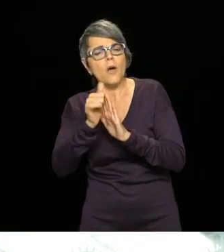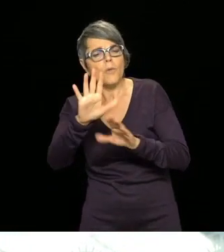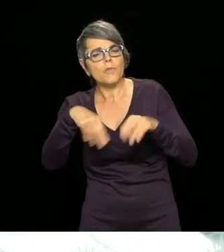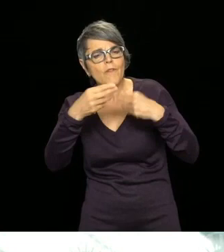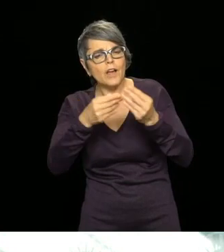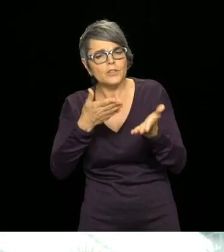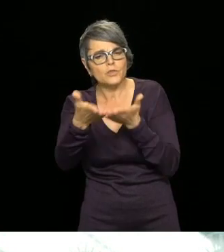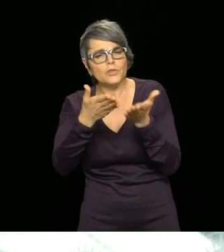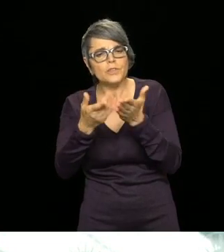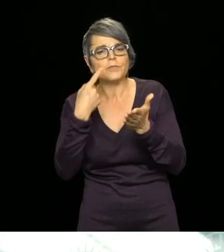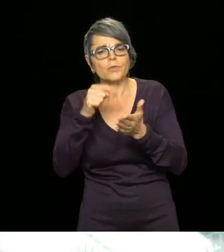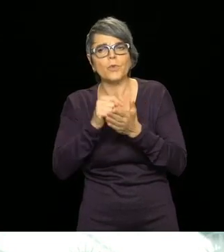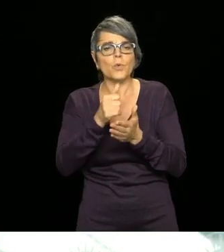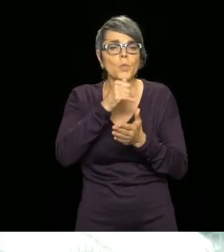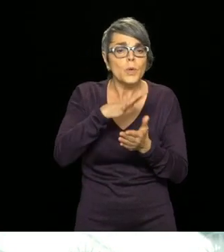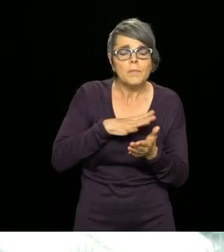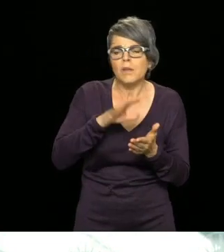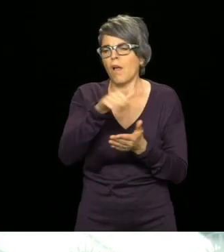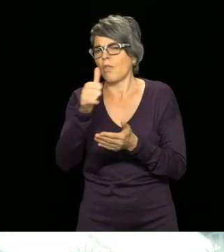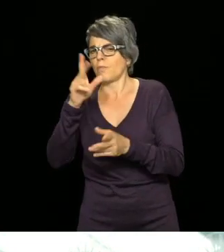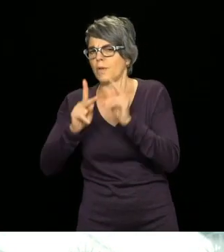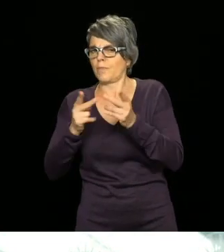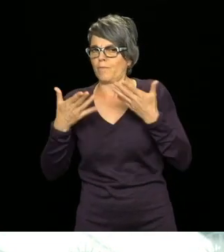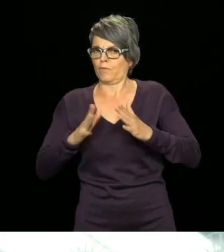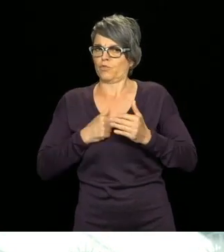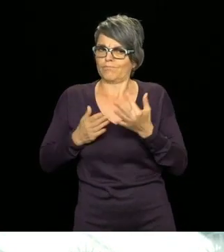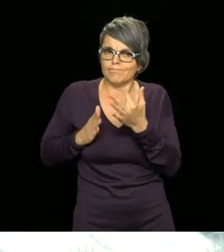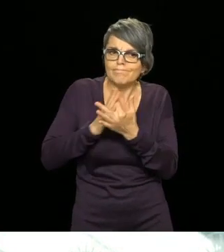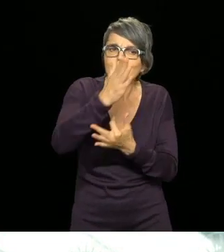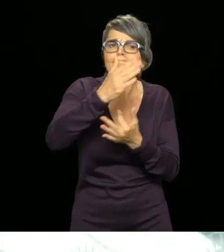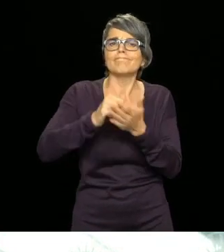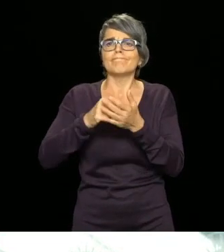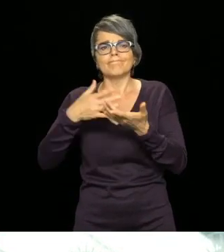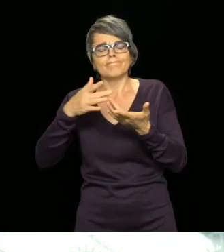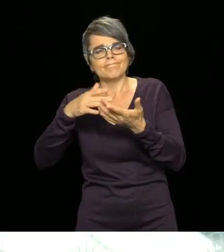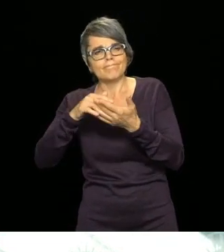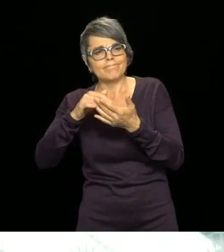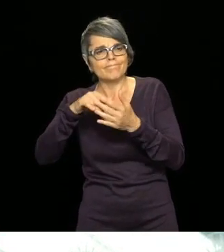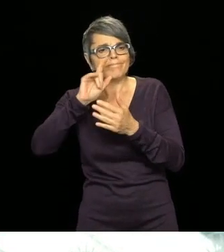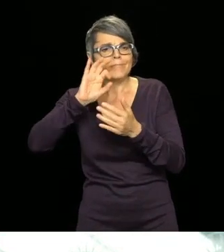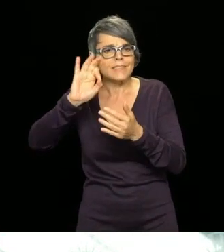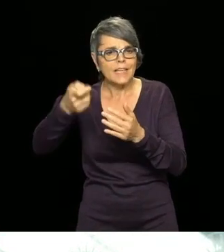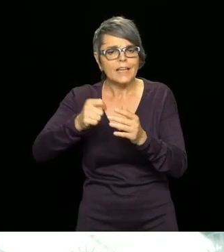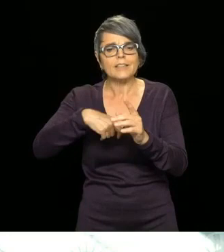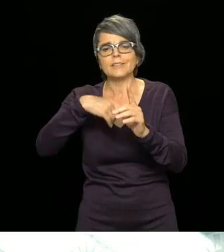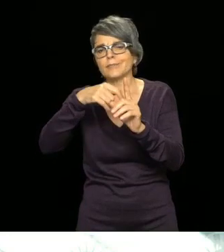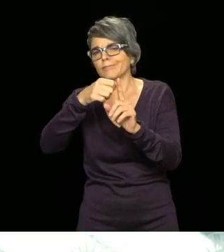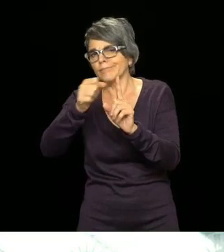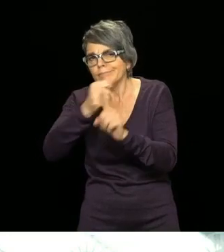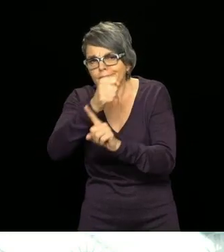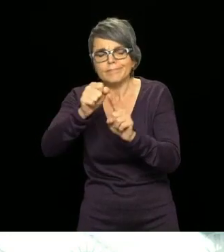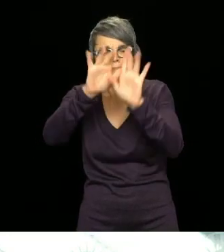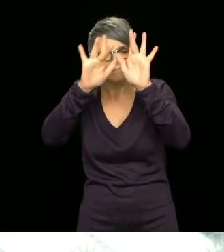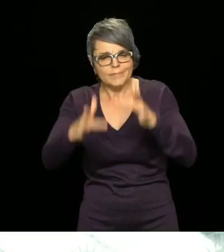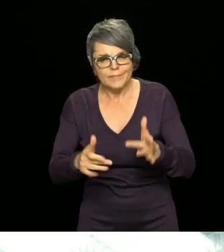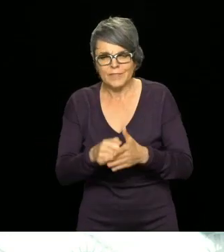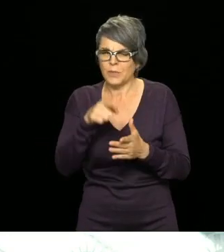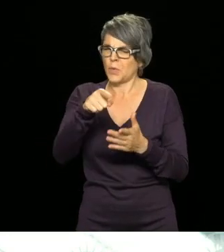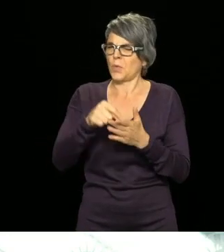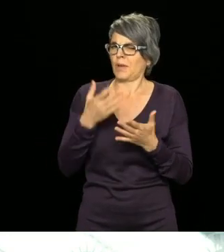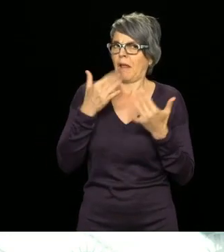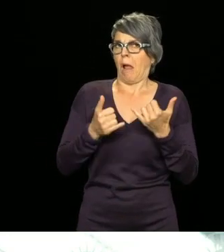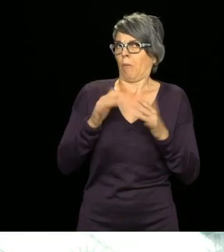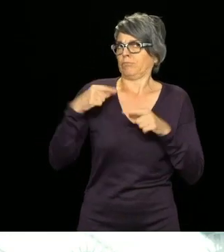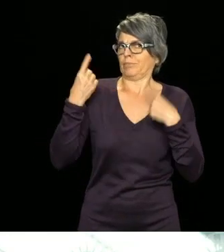place currently. How far does this funding go to address that patchwork system? And also, you talked